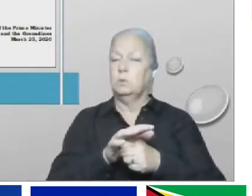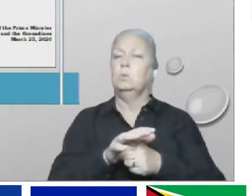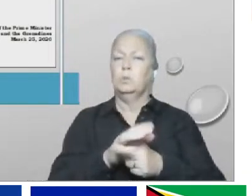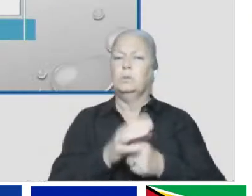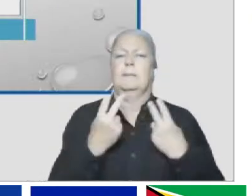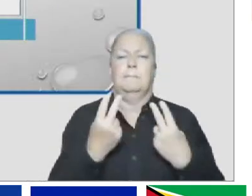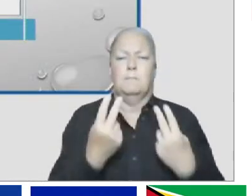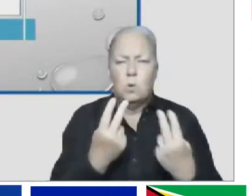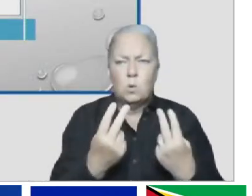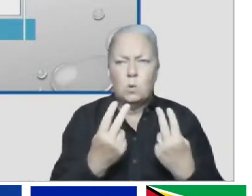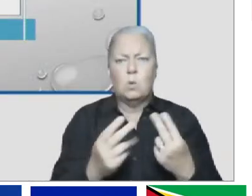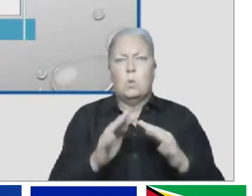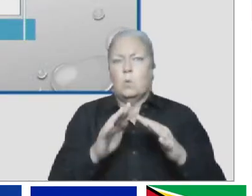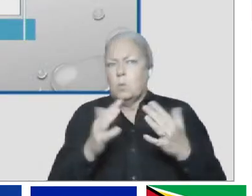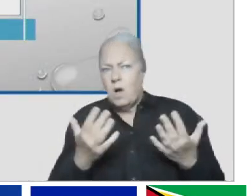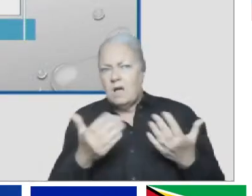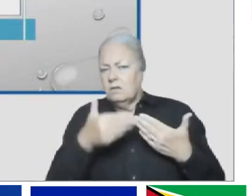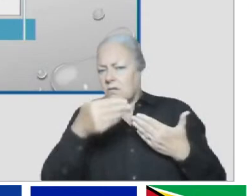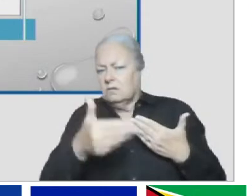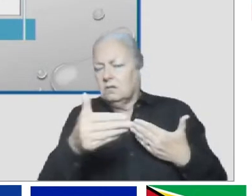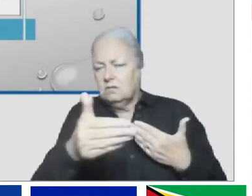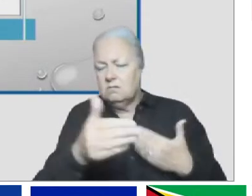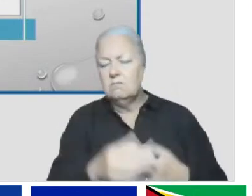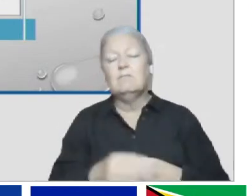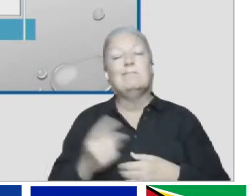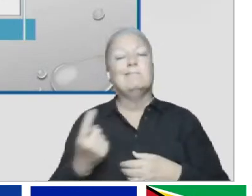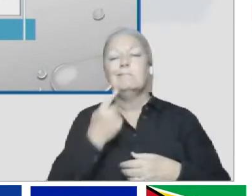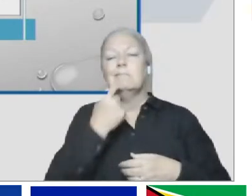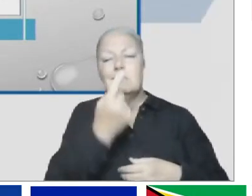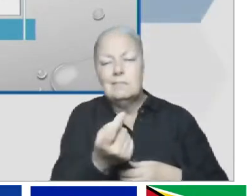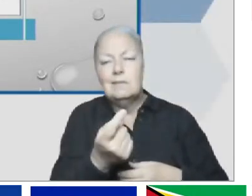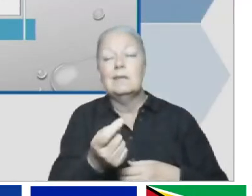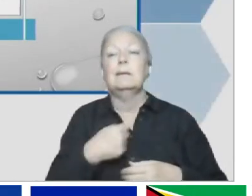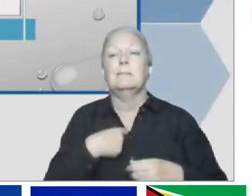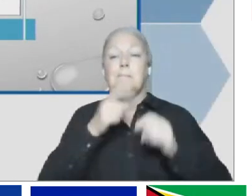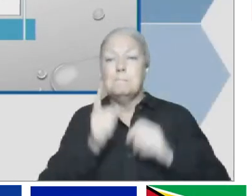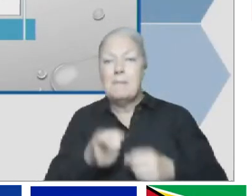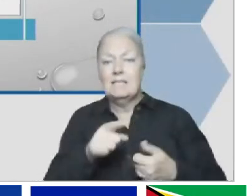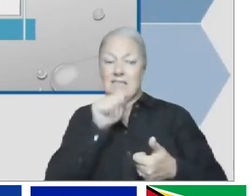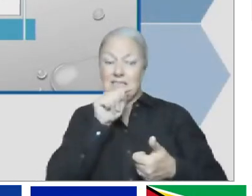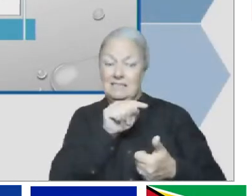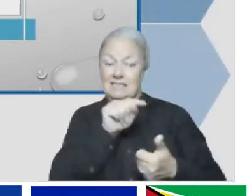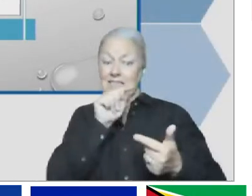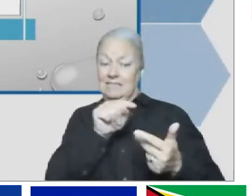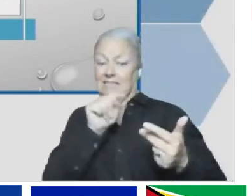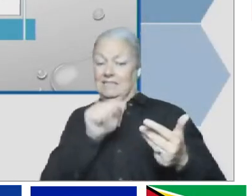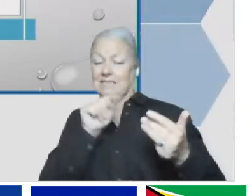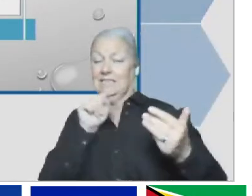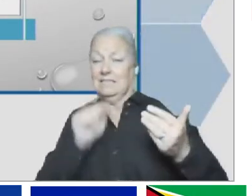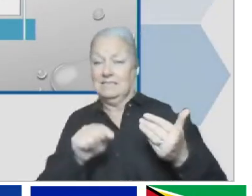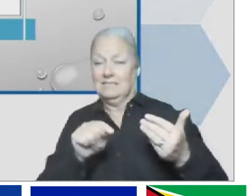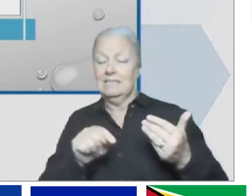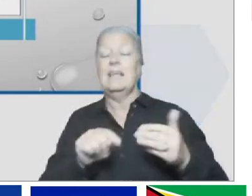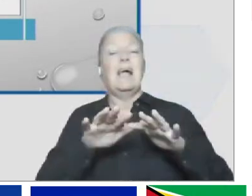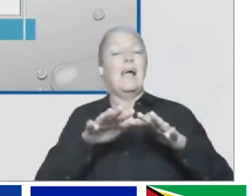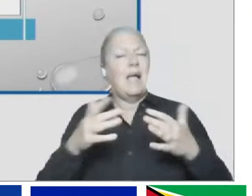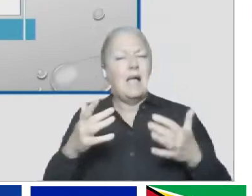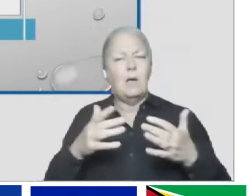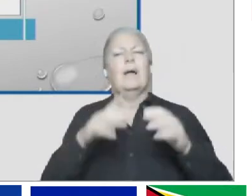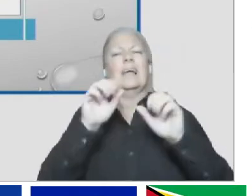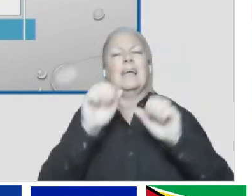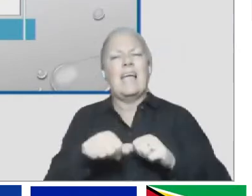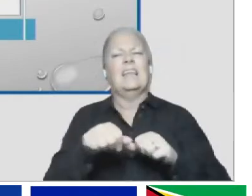identified measures to be implemented to mitigate the impact of the COVID-19, the impact